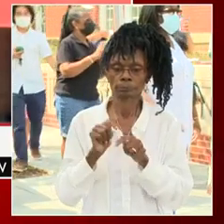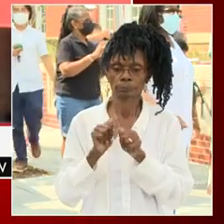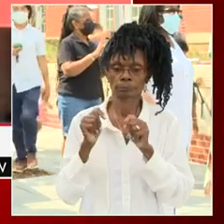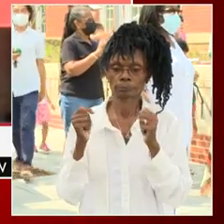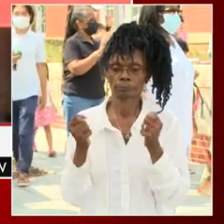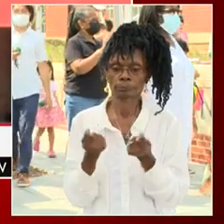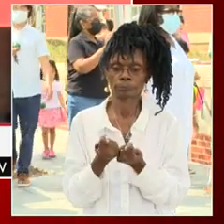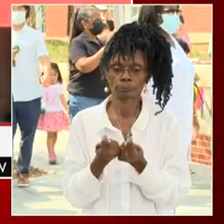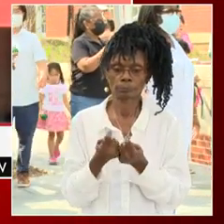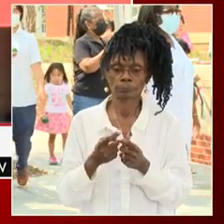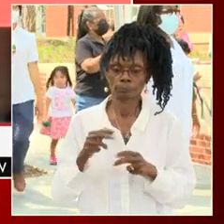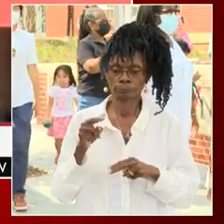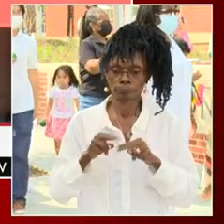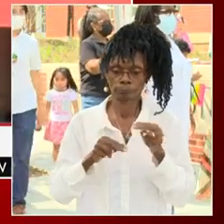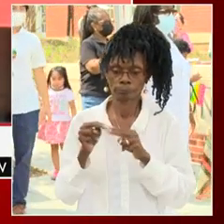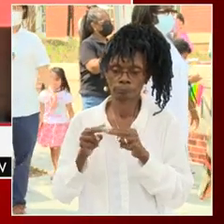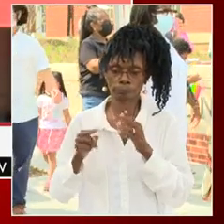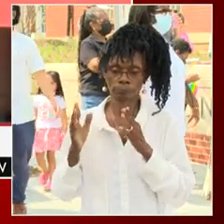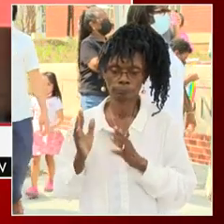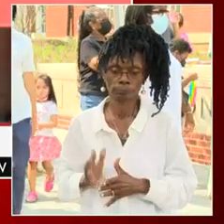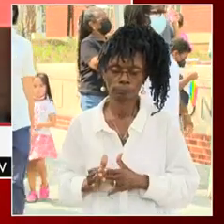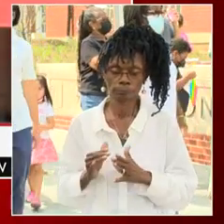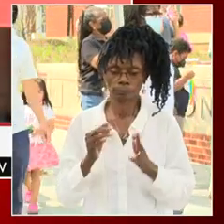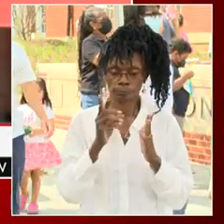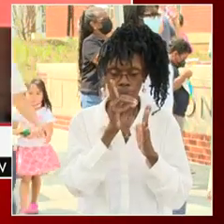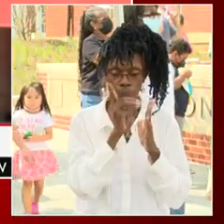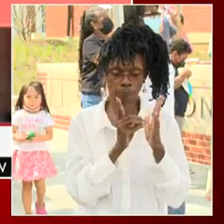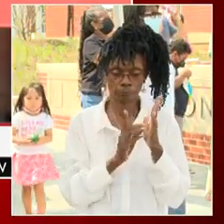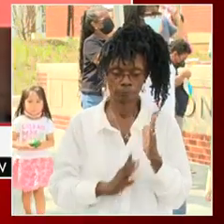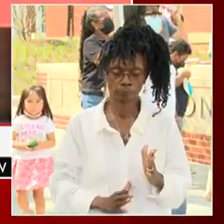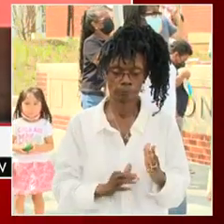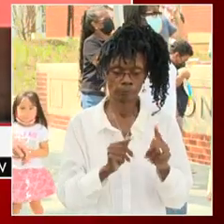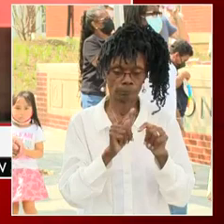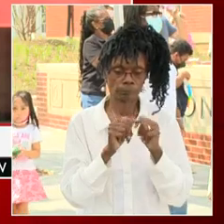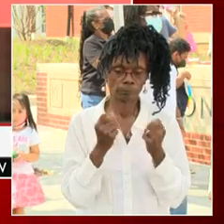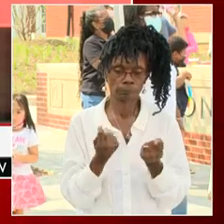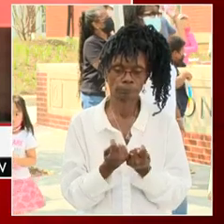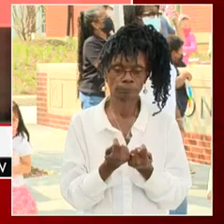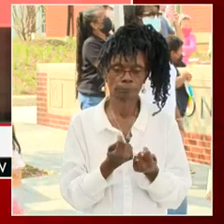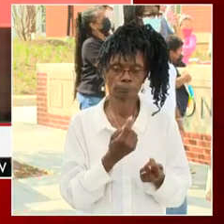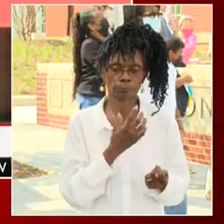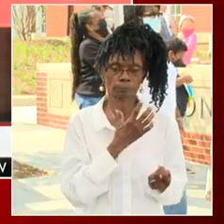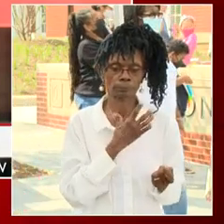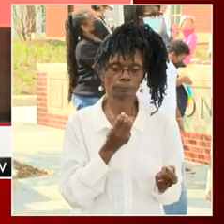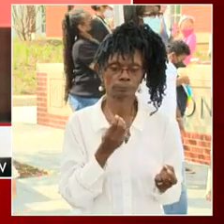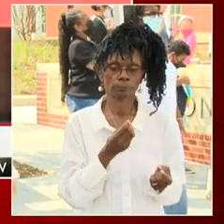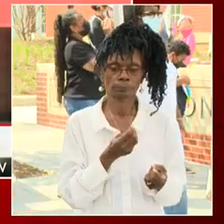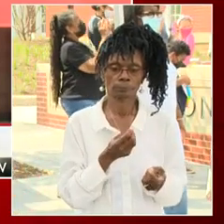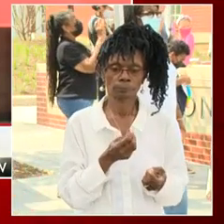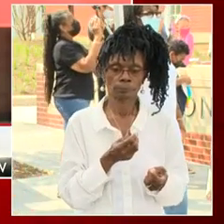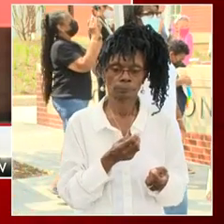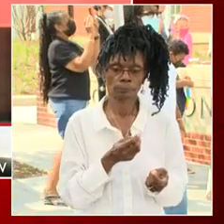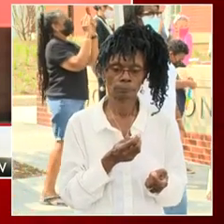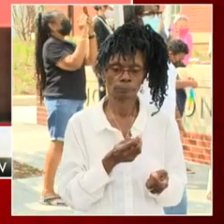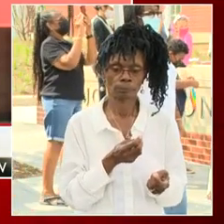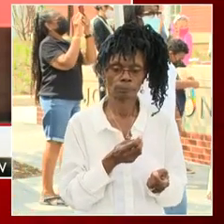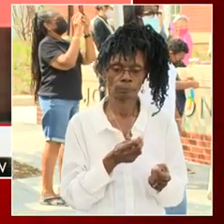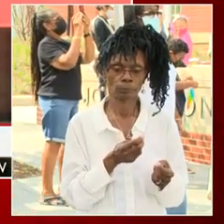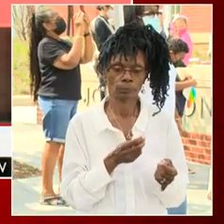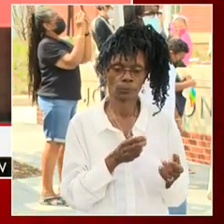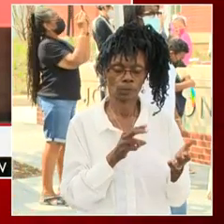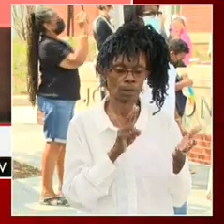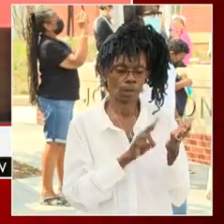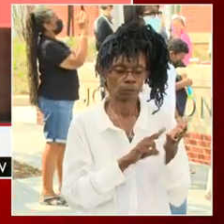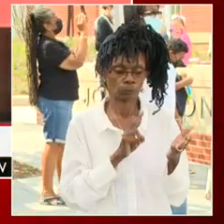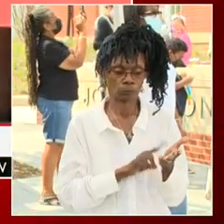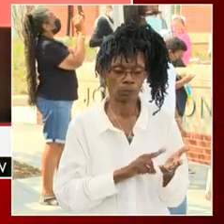our design team, and GCS Seigel Grunley, our general contractor, for realizing